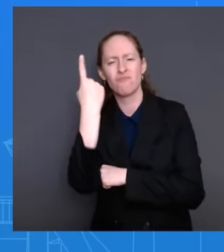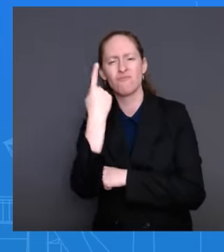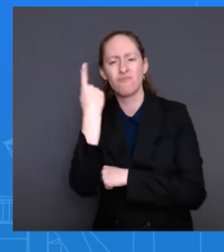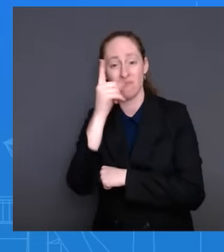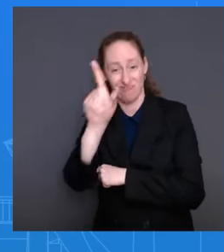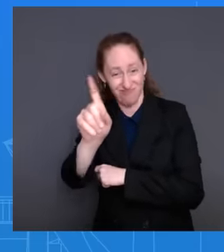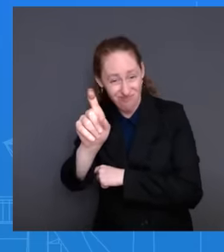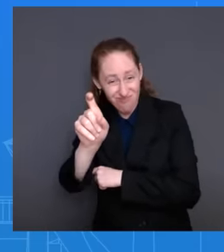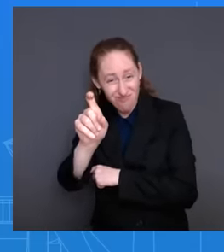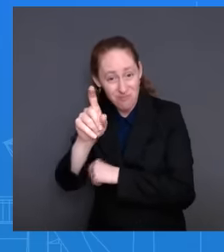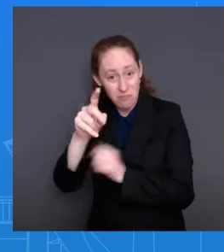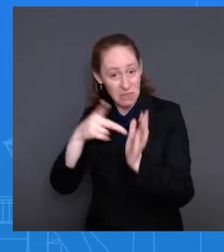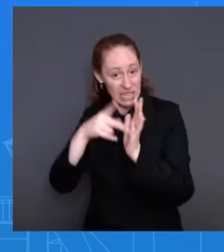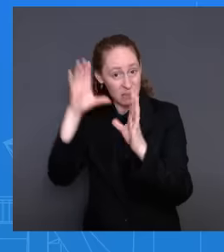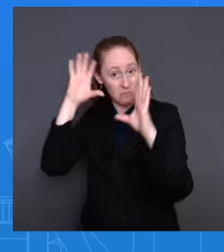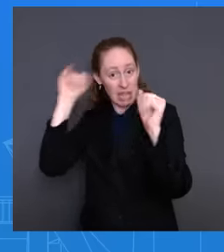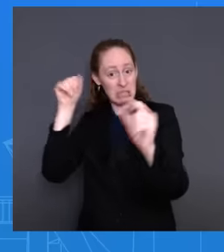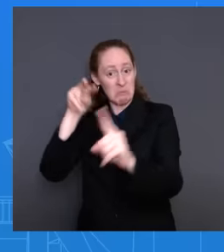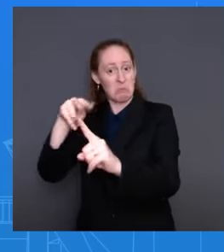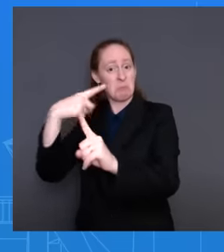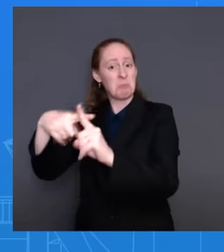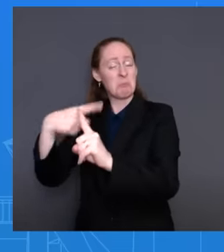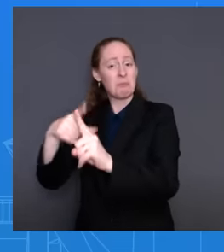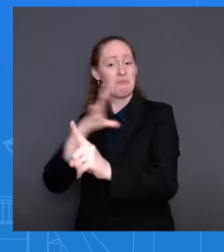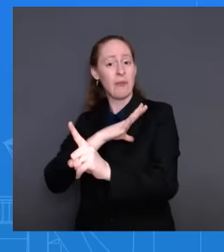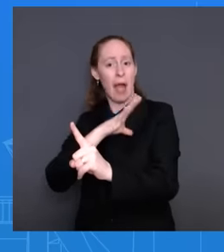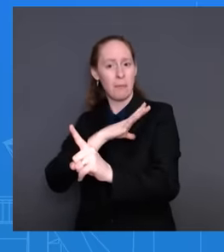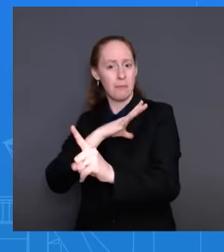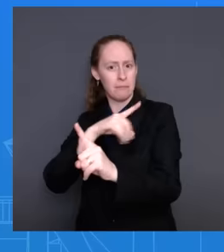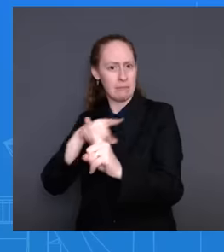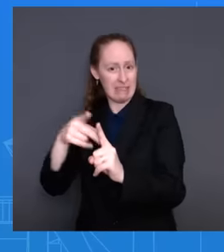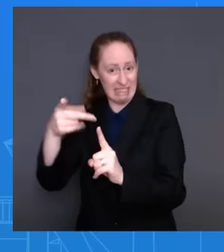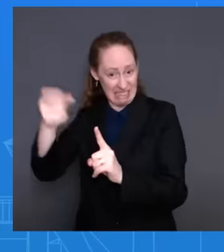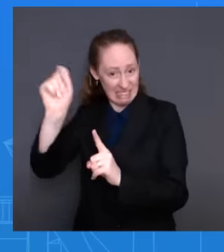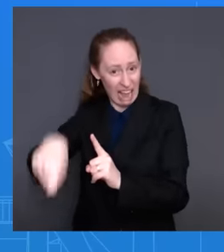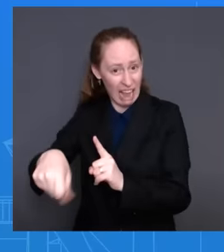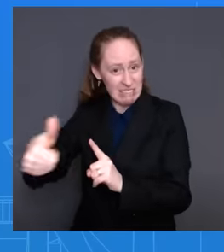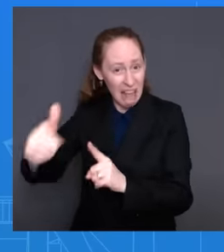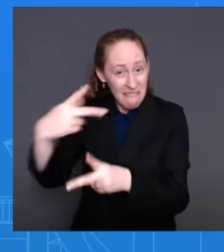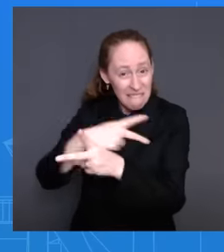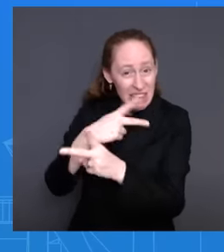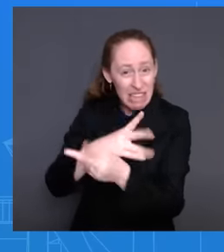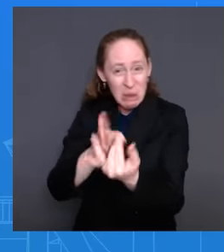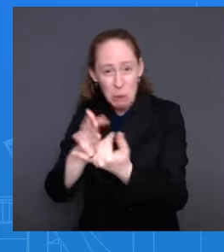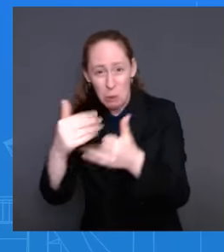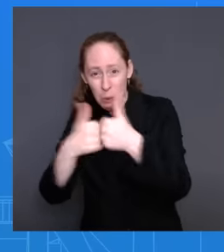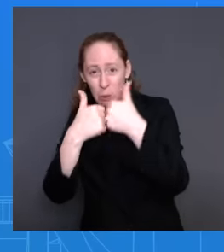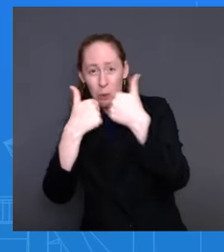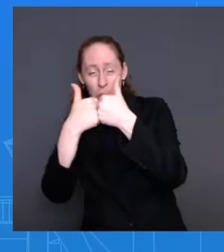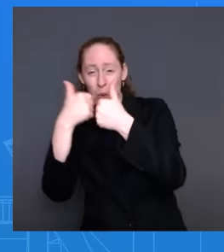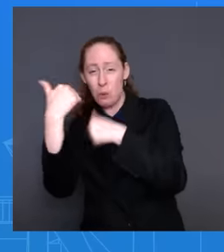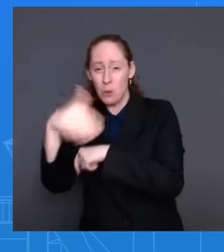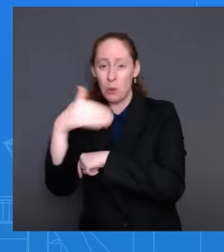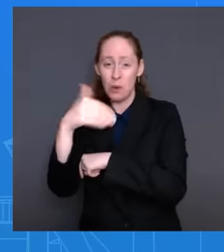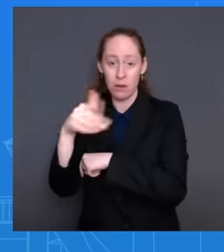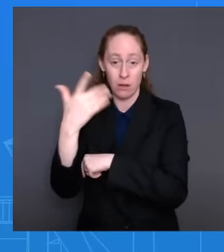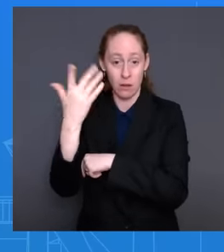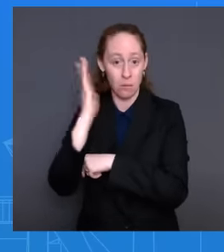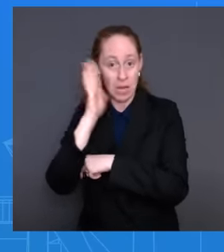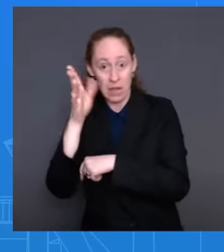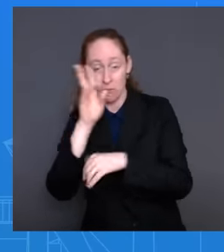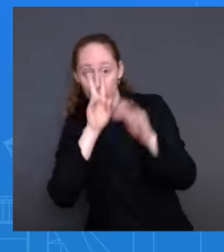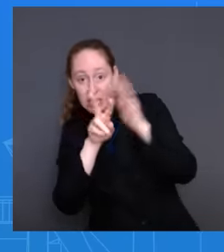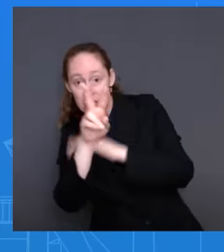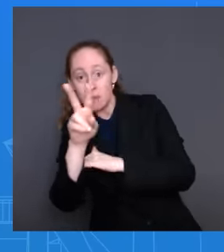the economy into a recession? Well, I think that what we are, what the president is and what we are very confident in is